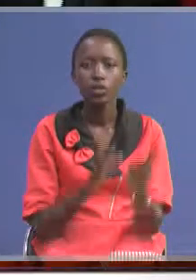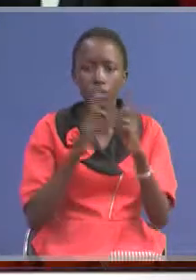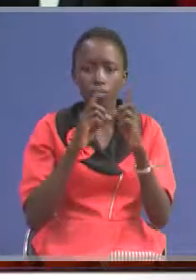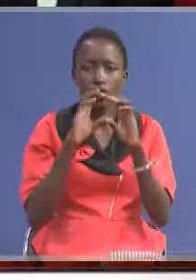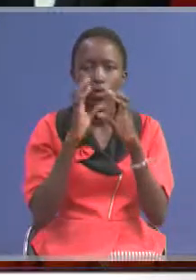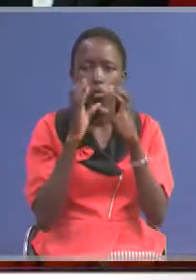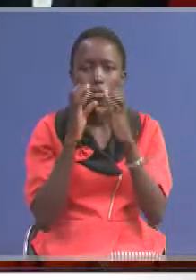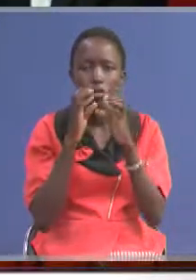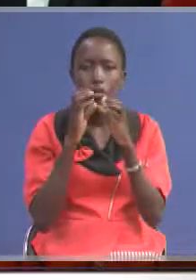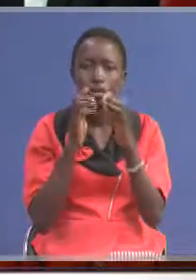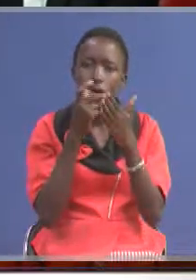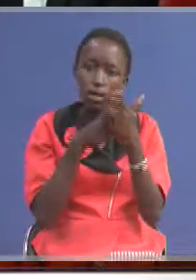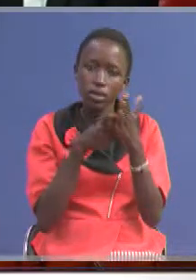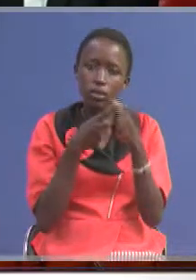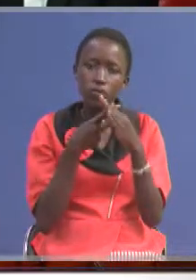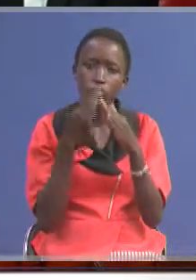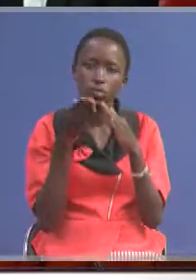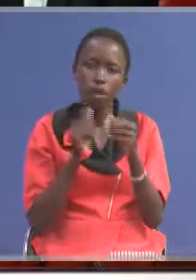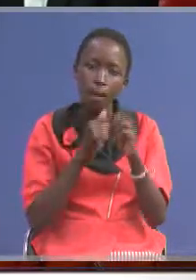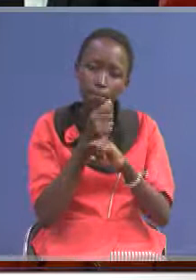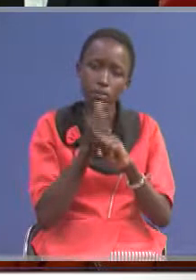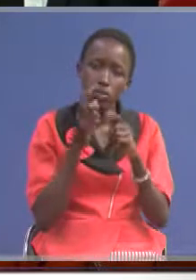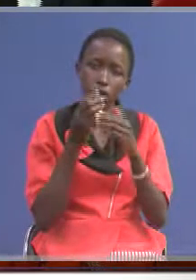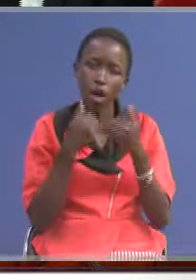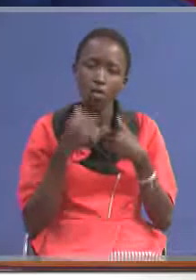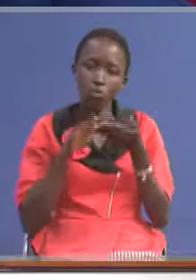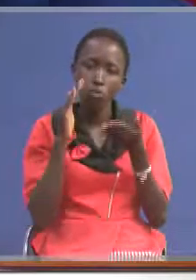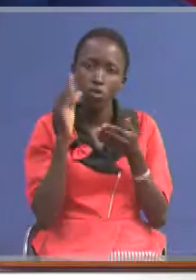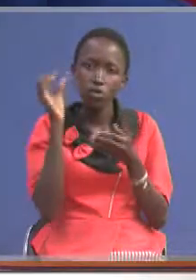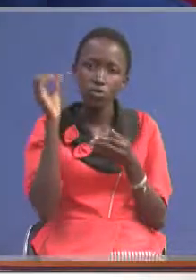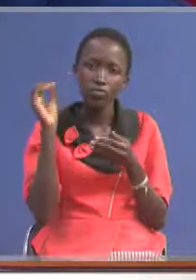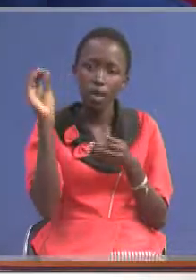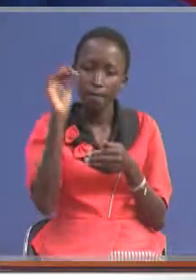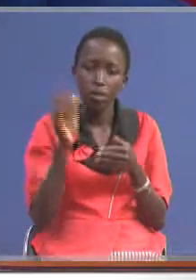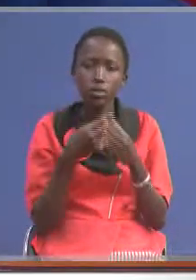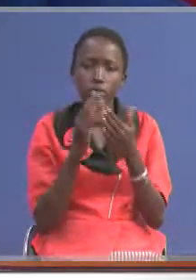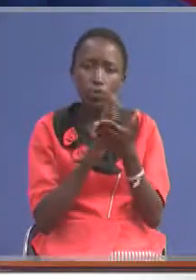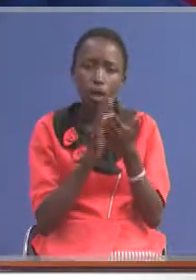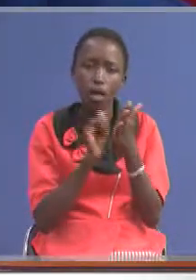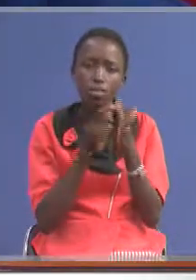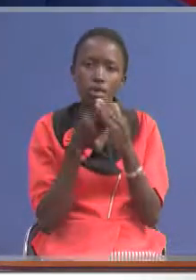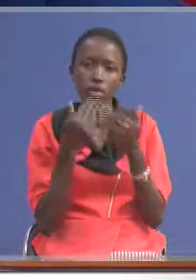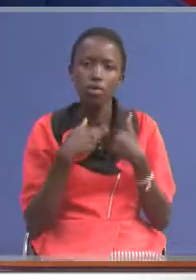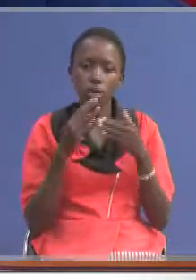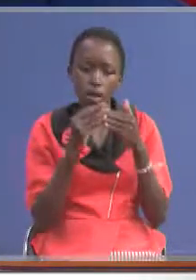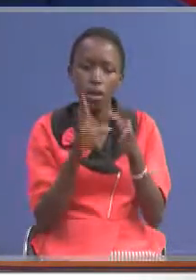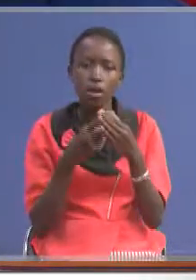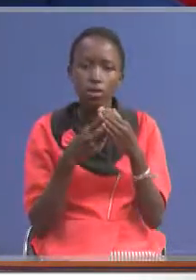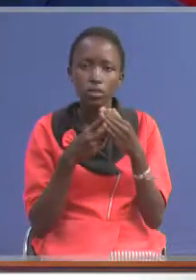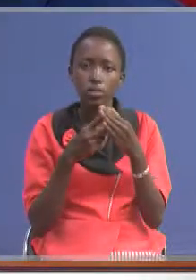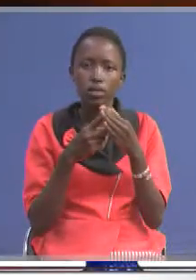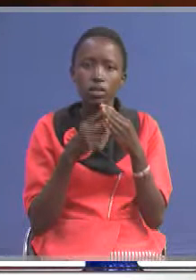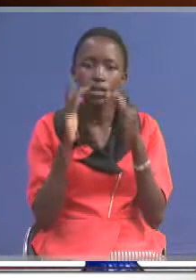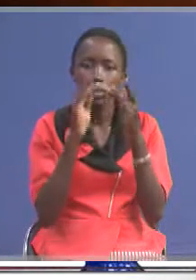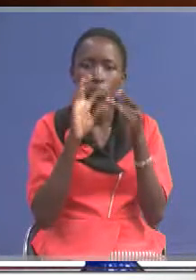Safaricom has been accused of abusing its dominance in the market, since it has more than 50% of the market share, and being the leading network in the